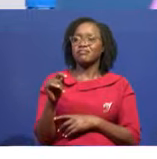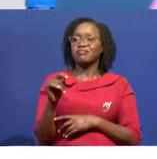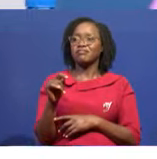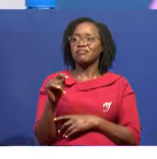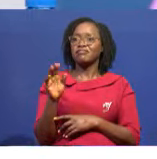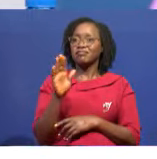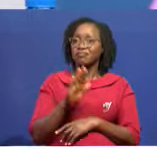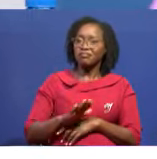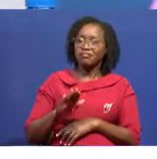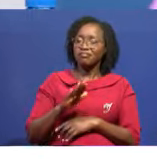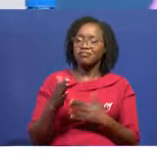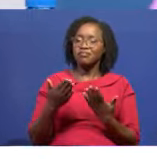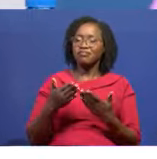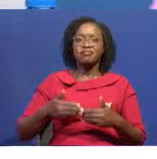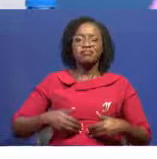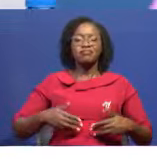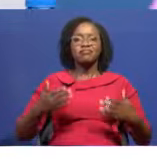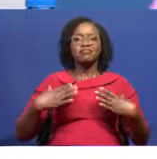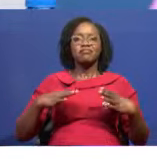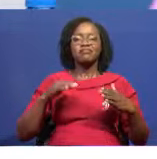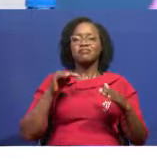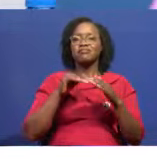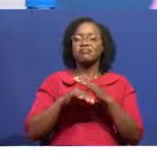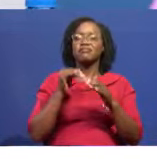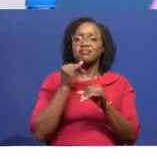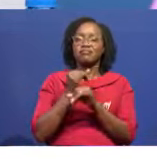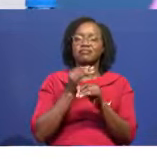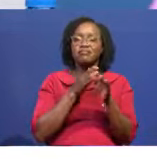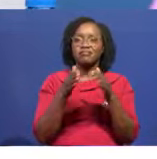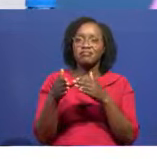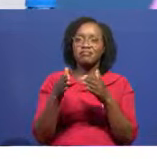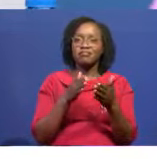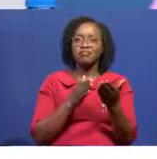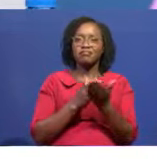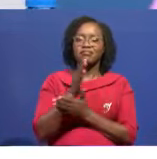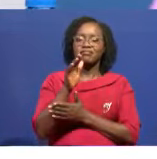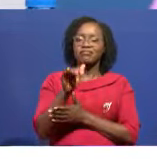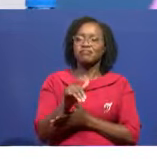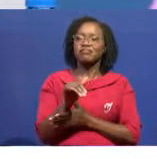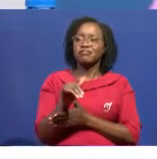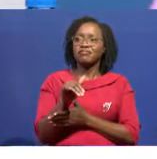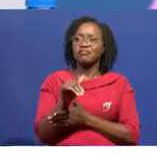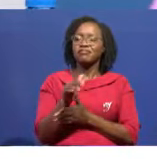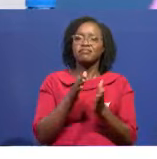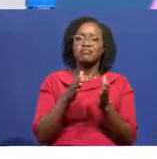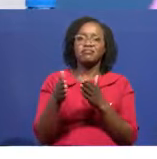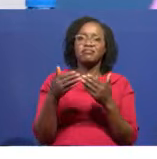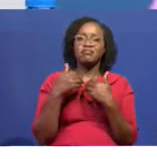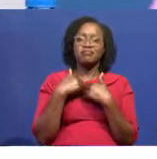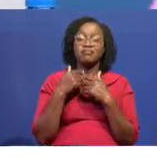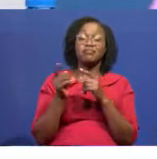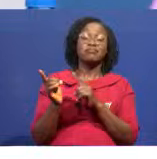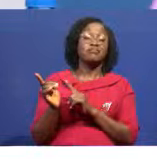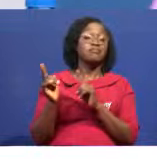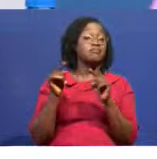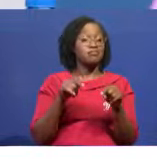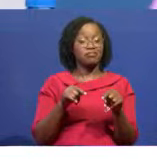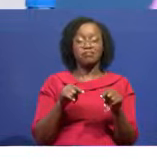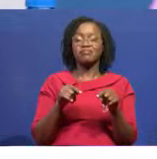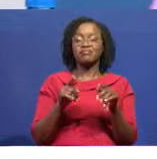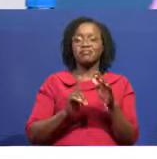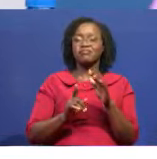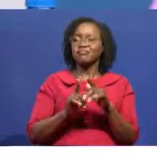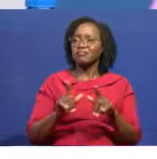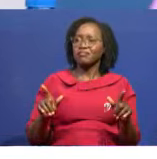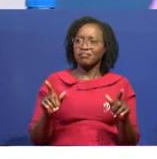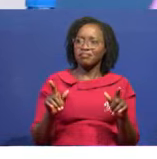an environment where the young people can access job opportunities to ensure that they're given an opportunity to come. And I think the Ministry of